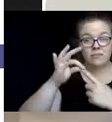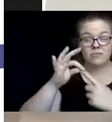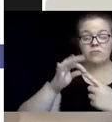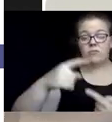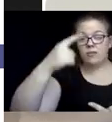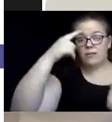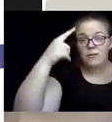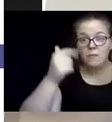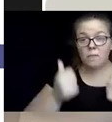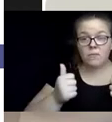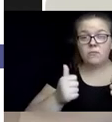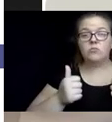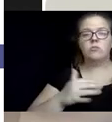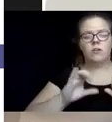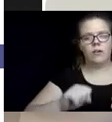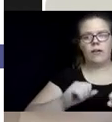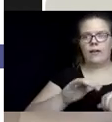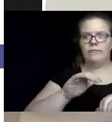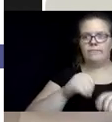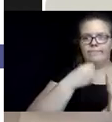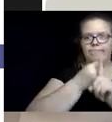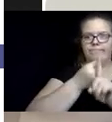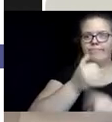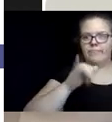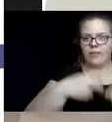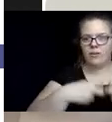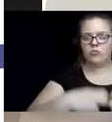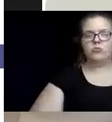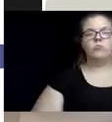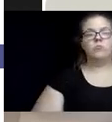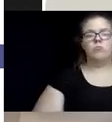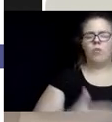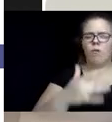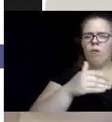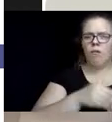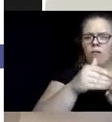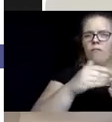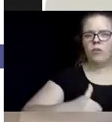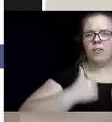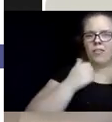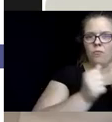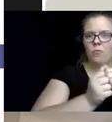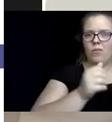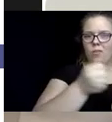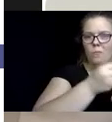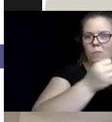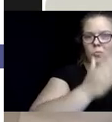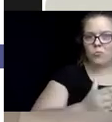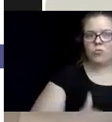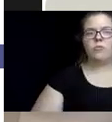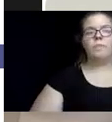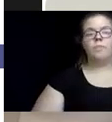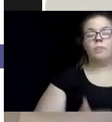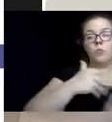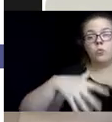issues. Very often, the survivor lives with the person who is abusing them. Social isolation is one